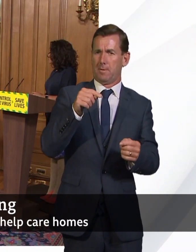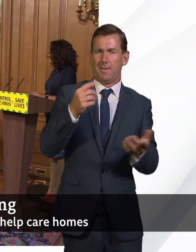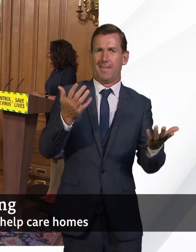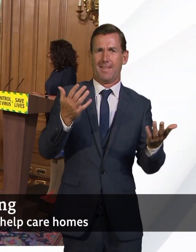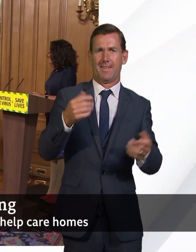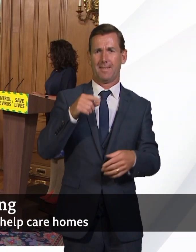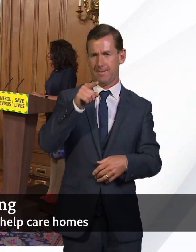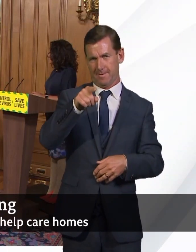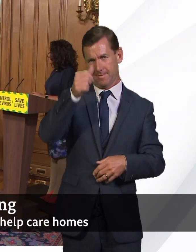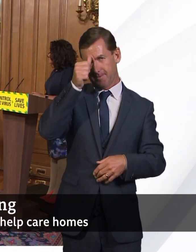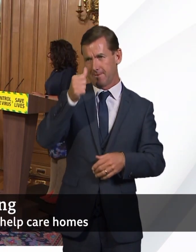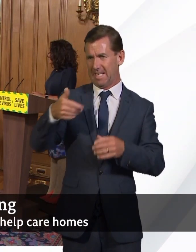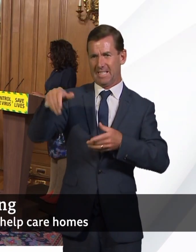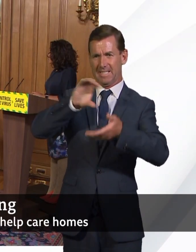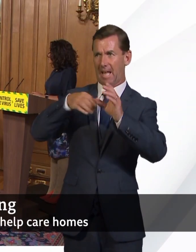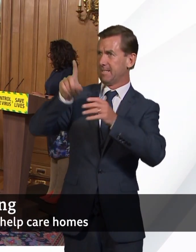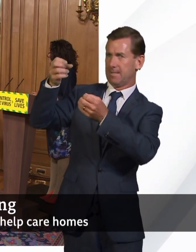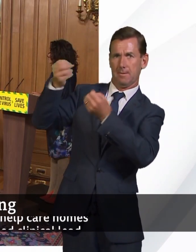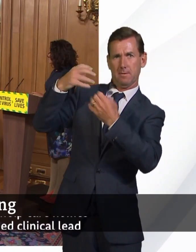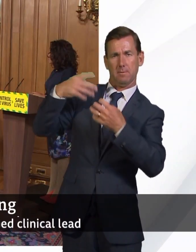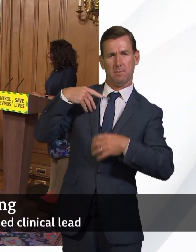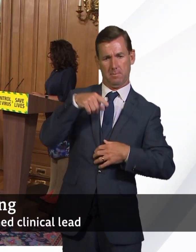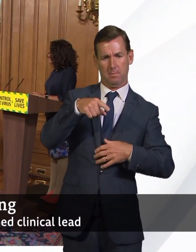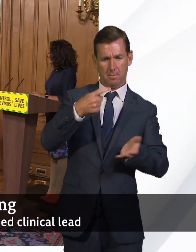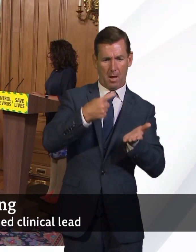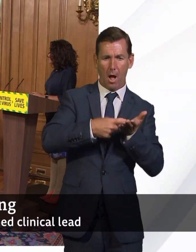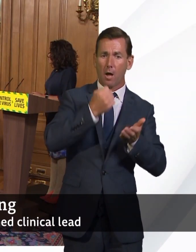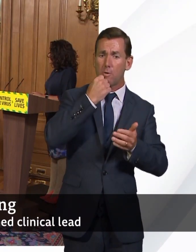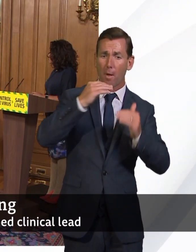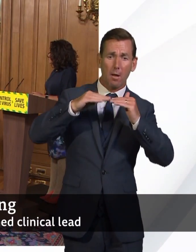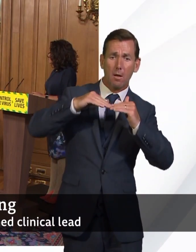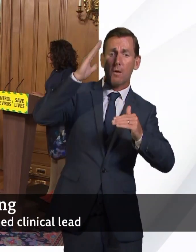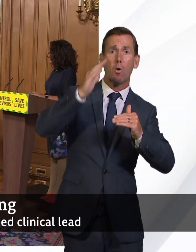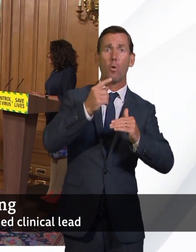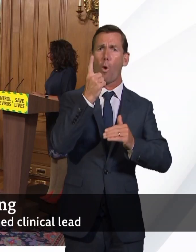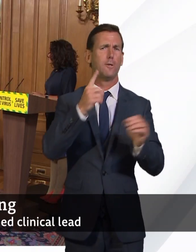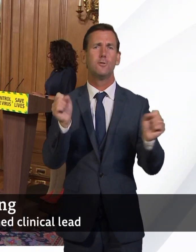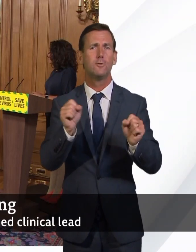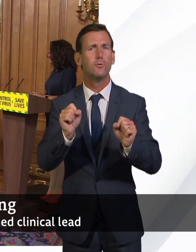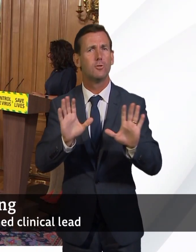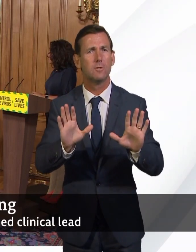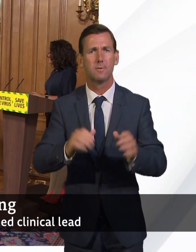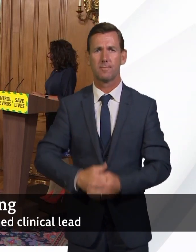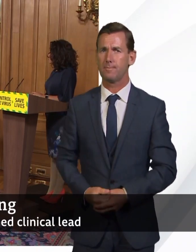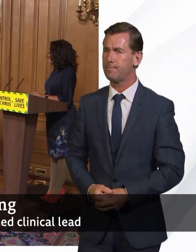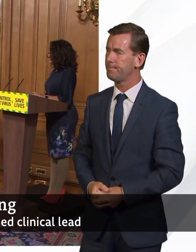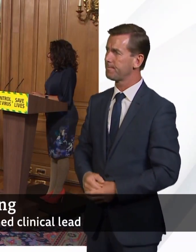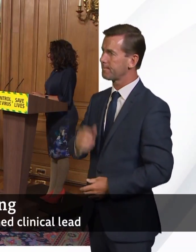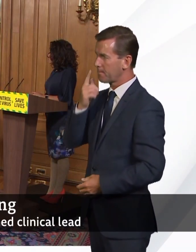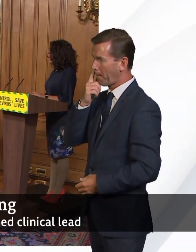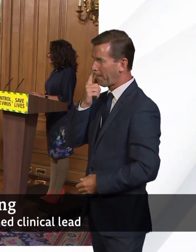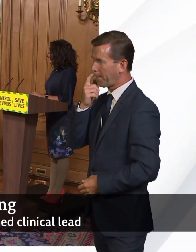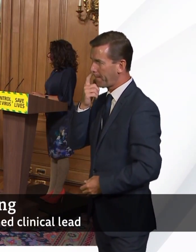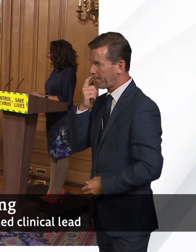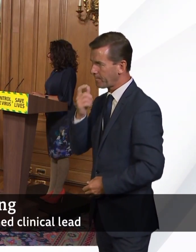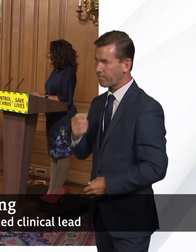this report from the scientists says that the R is not likely to be above 1. Sure. So reinforcing those comments, really, I